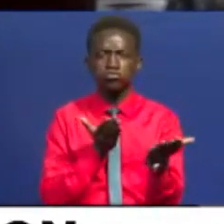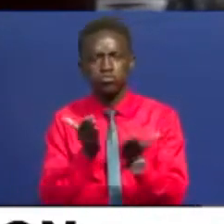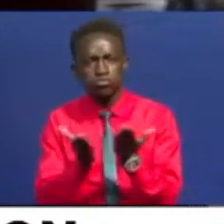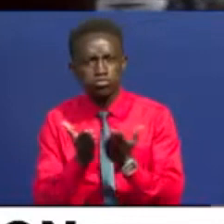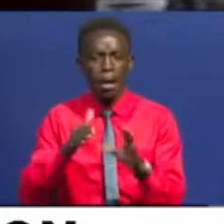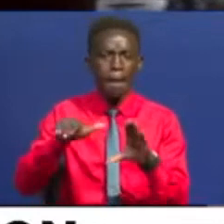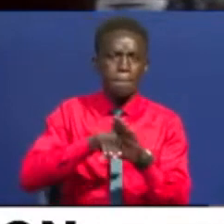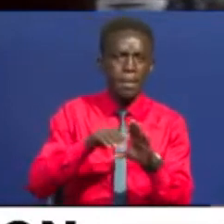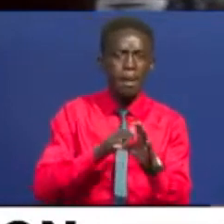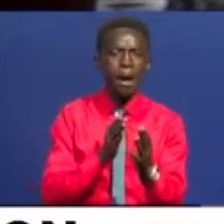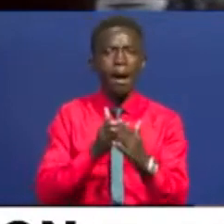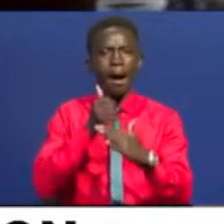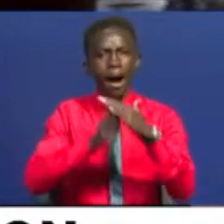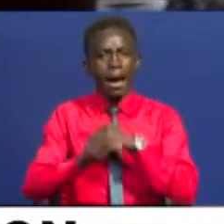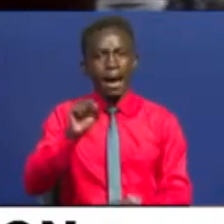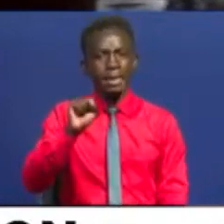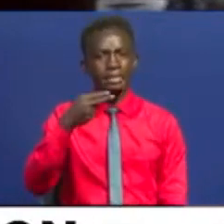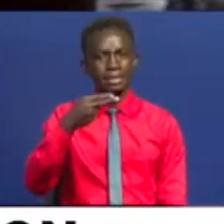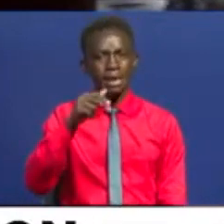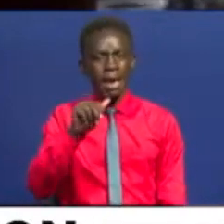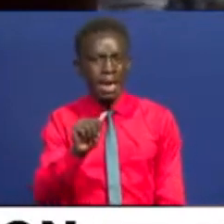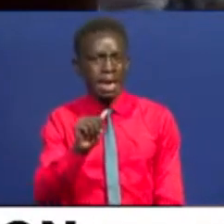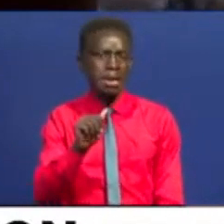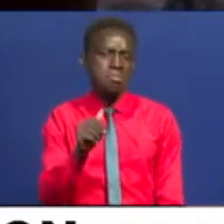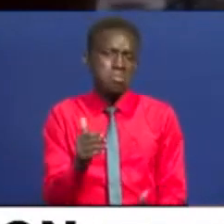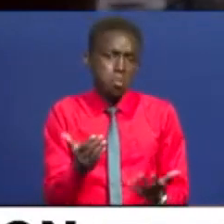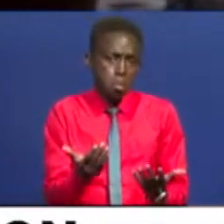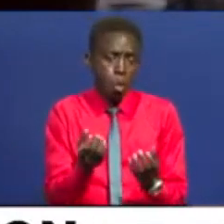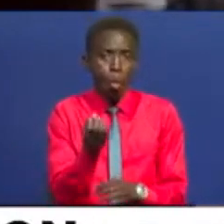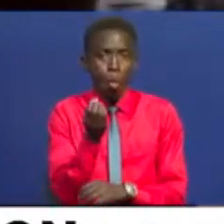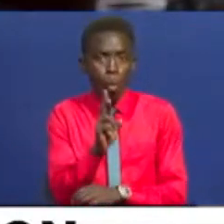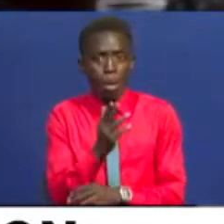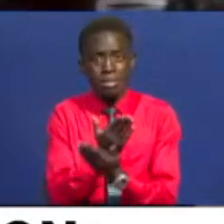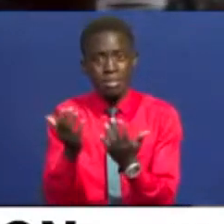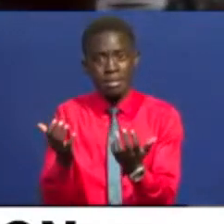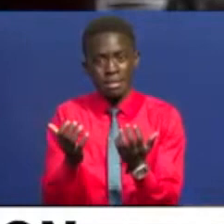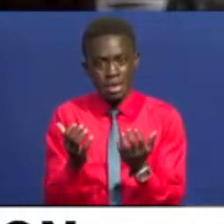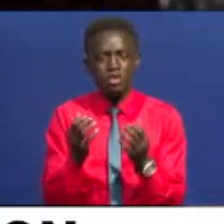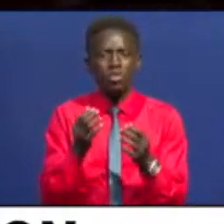under SHA, or will they need to reevaluate themselves?